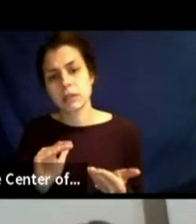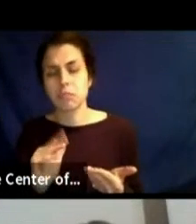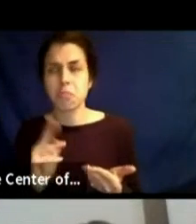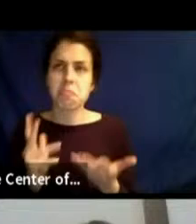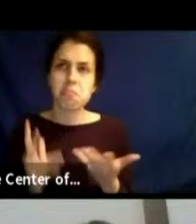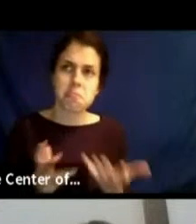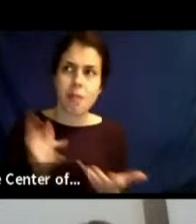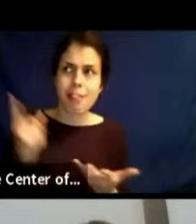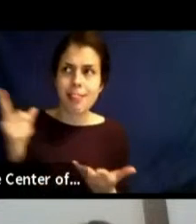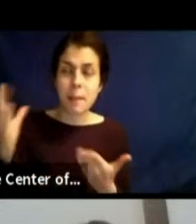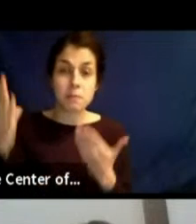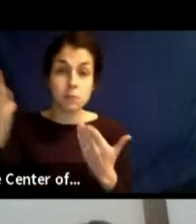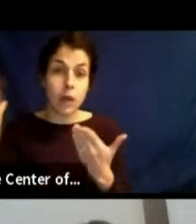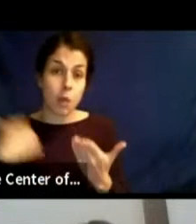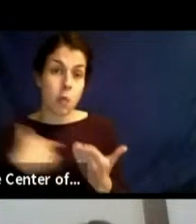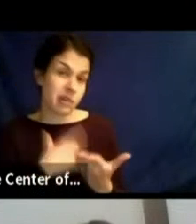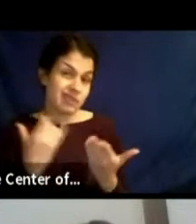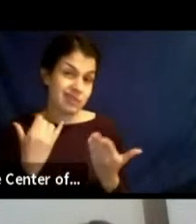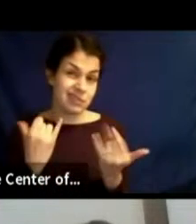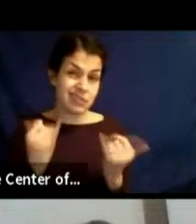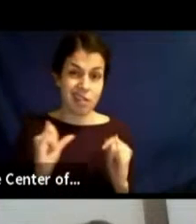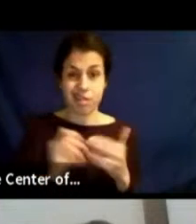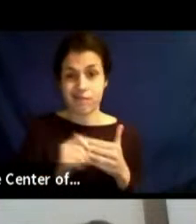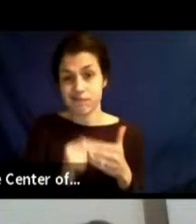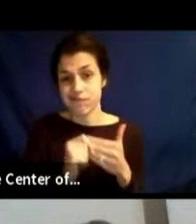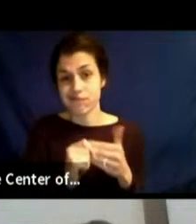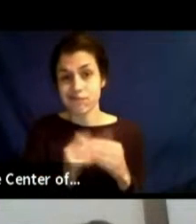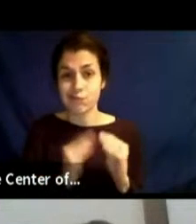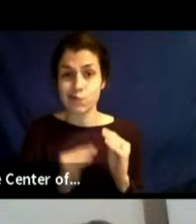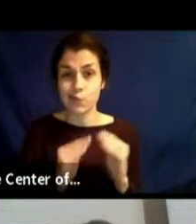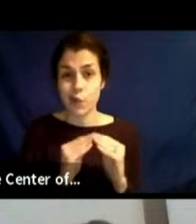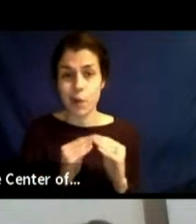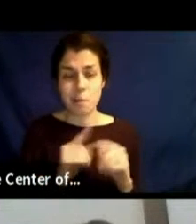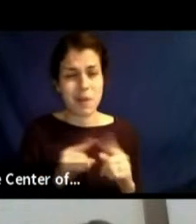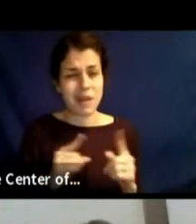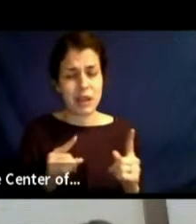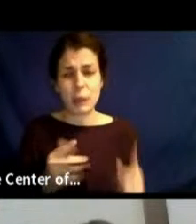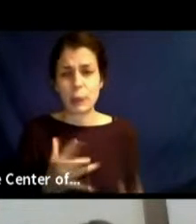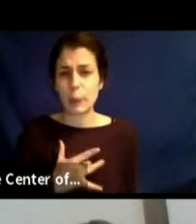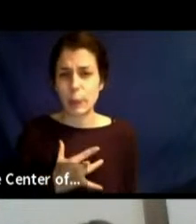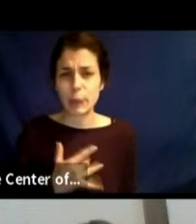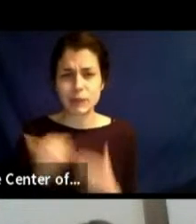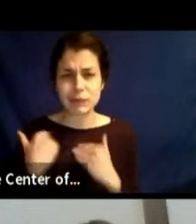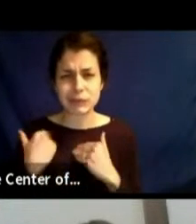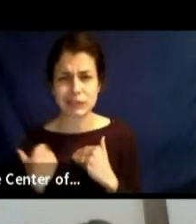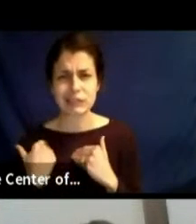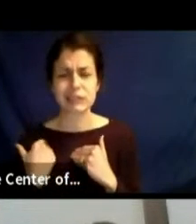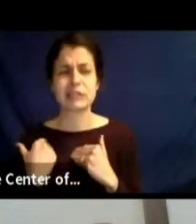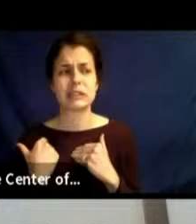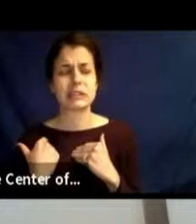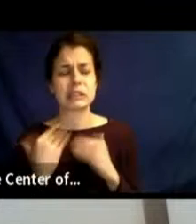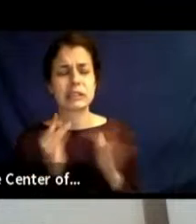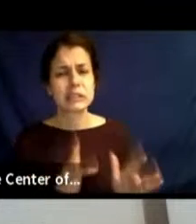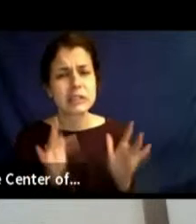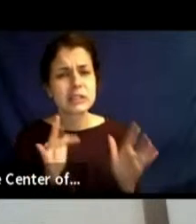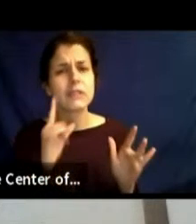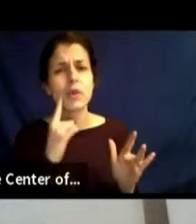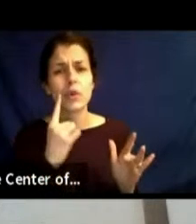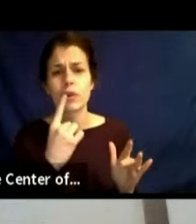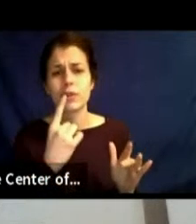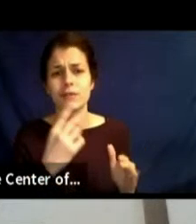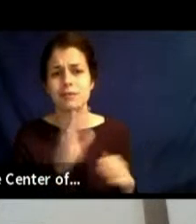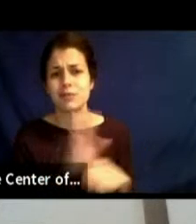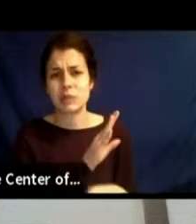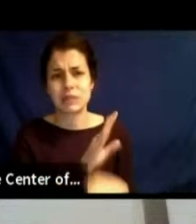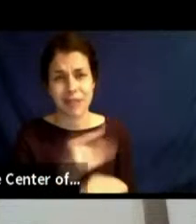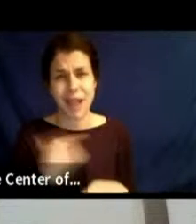been presented. It weighs so heavy on my heart. I know it does on you all too. It's the worst.